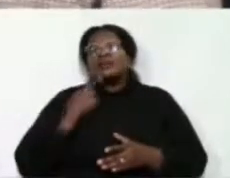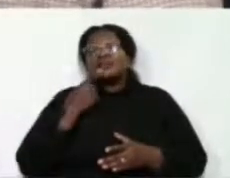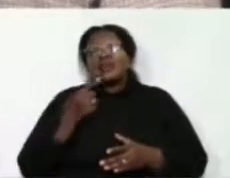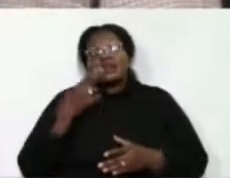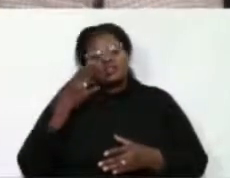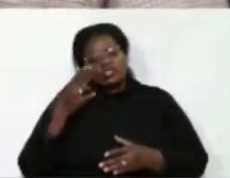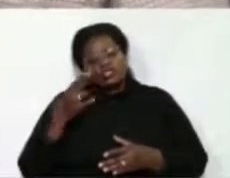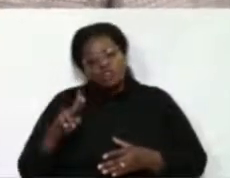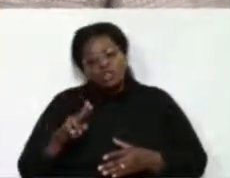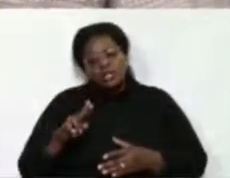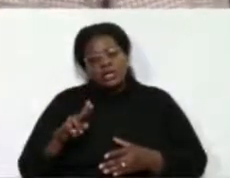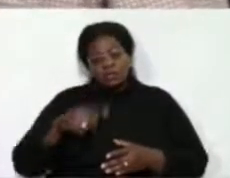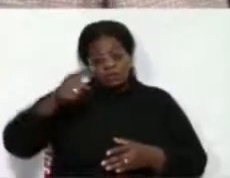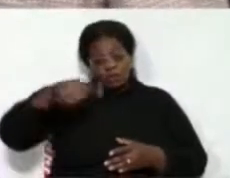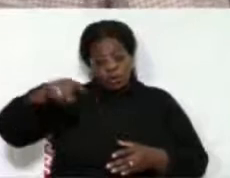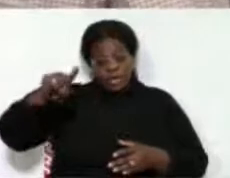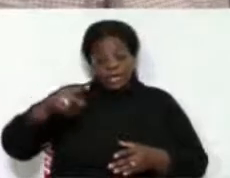just to share that, because